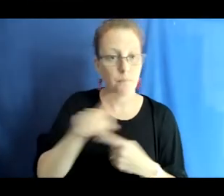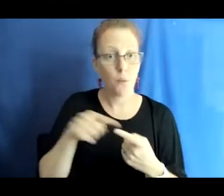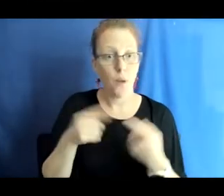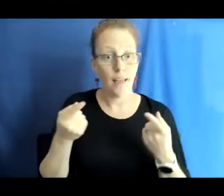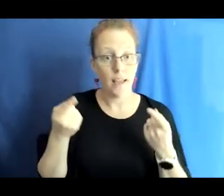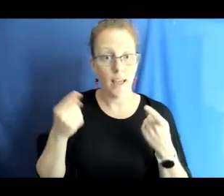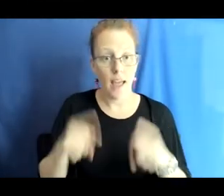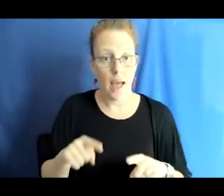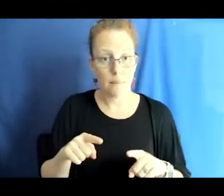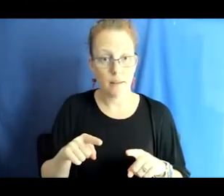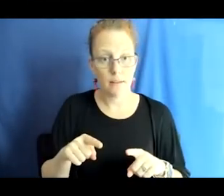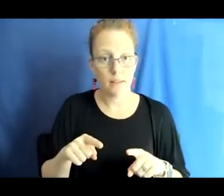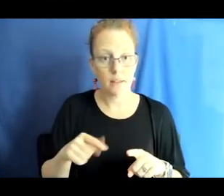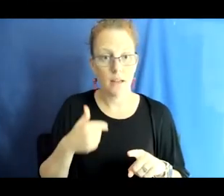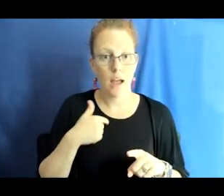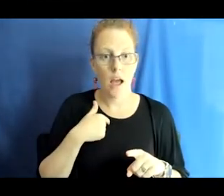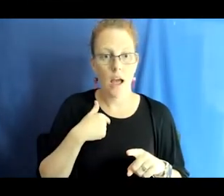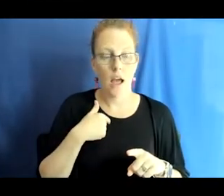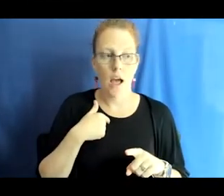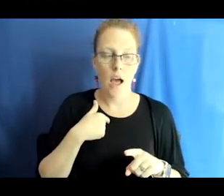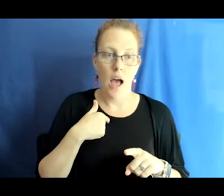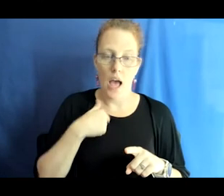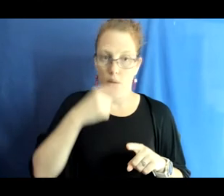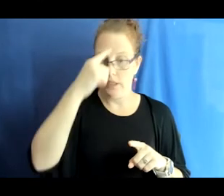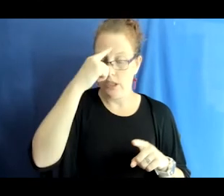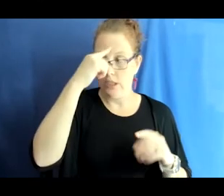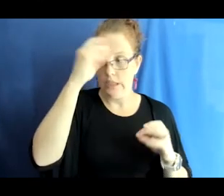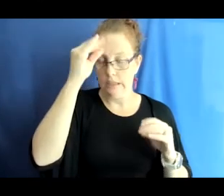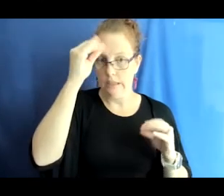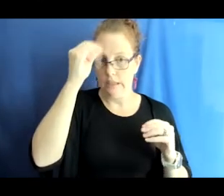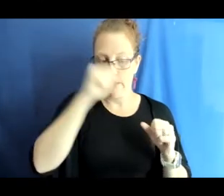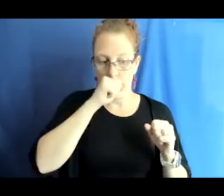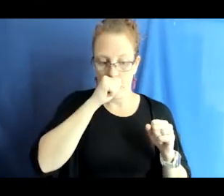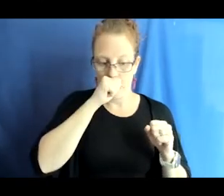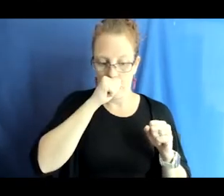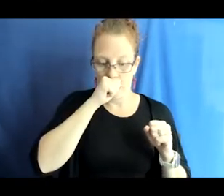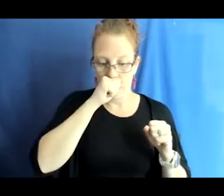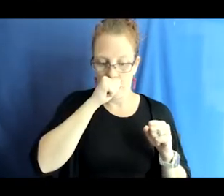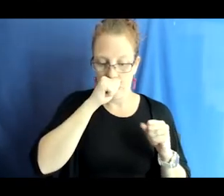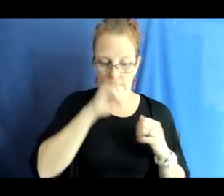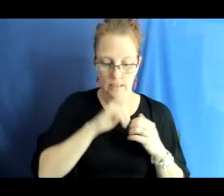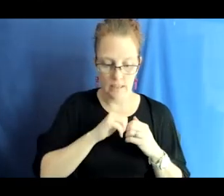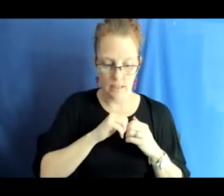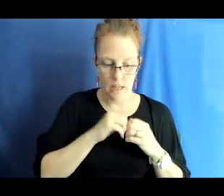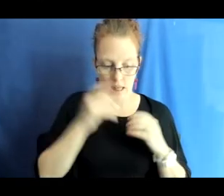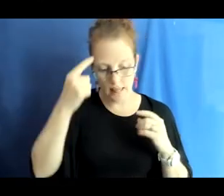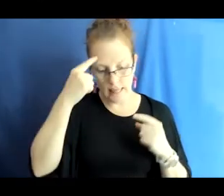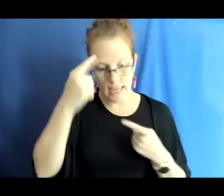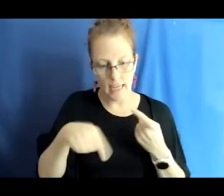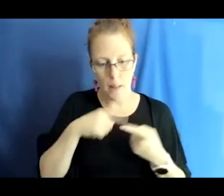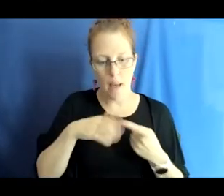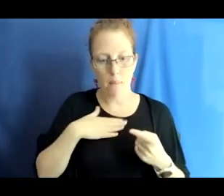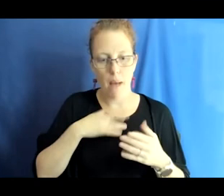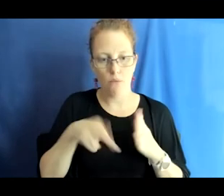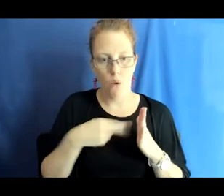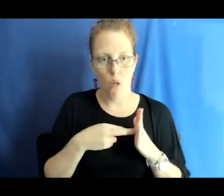I was, to be honest, I was just thinking about, okay, how is this going to, you know, back to that being in between roles, you know, you're there as a friend, but you